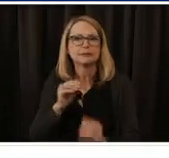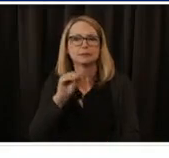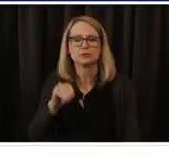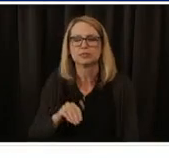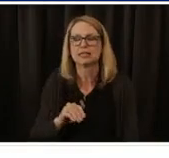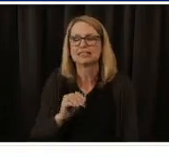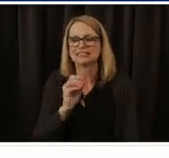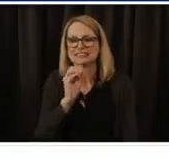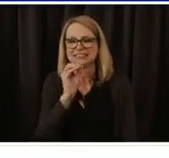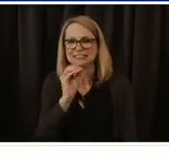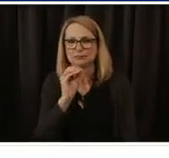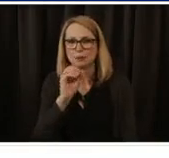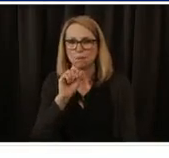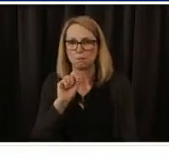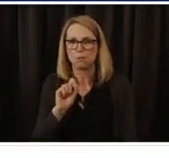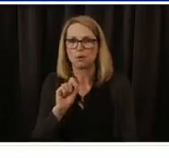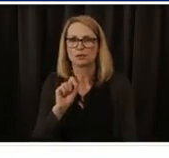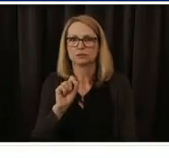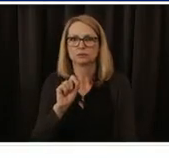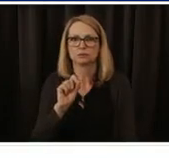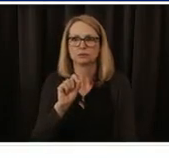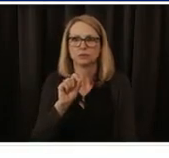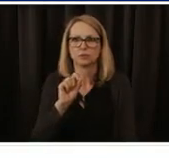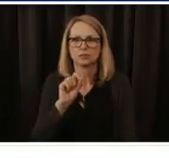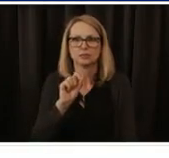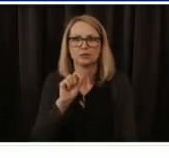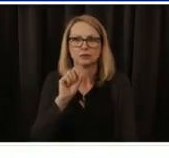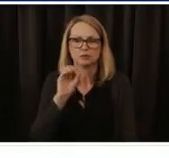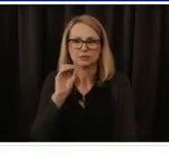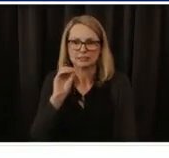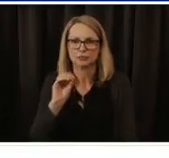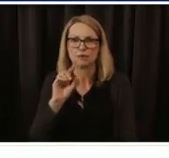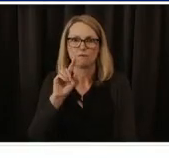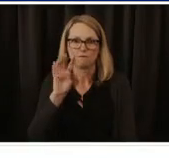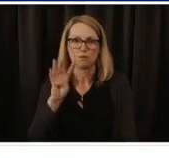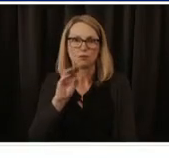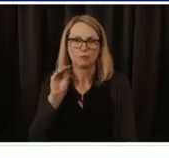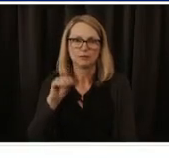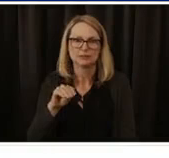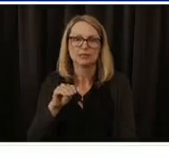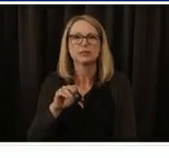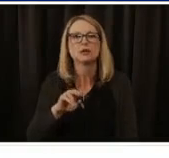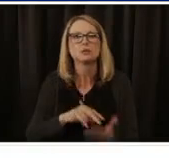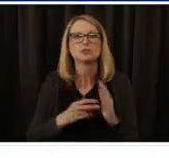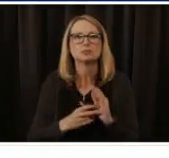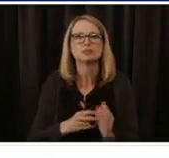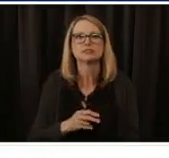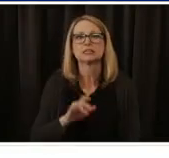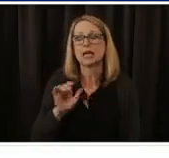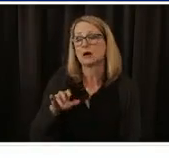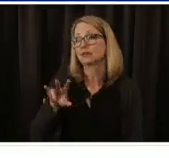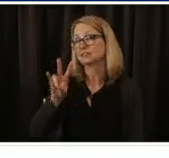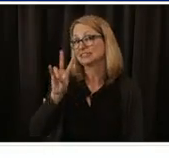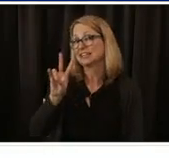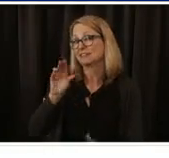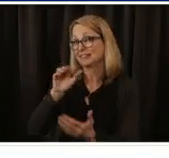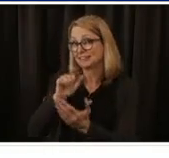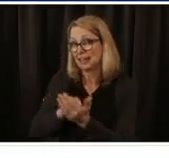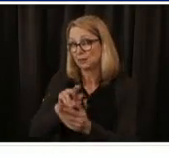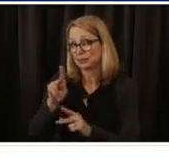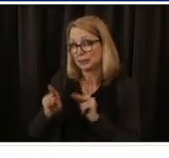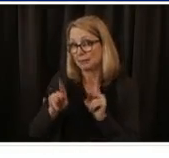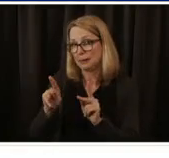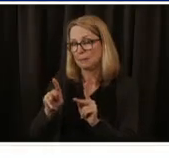0.014%, a very small percentage of the population. That translates to 1 in 7,000 vaccinated people went on to become cases that